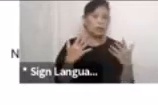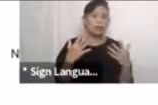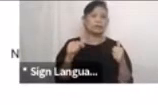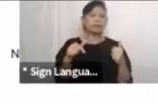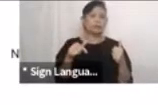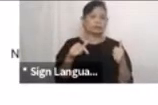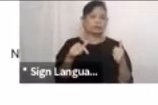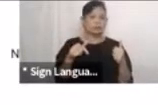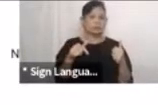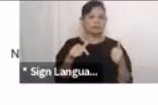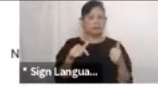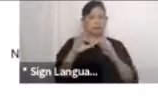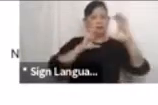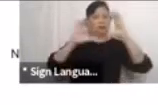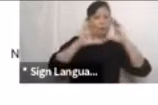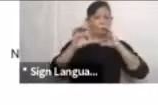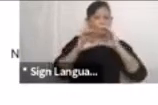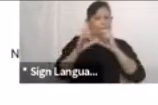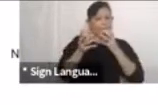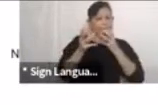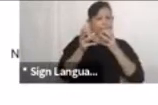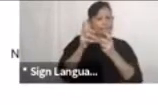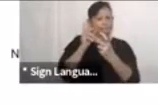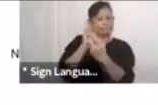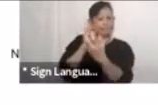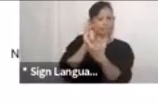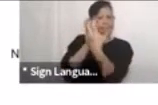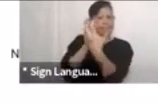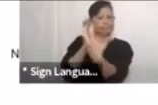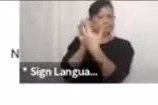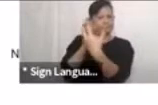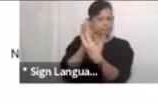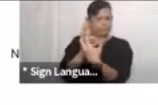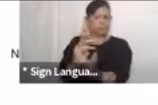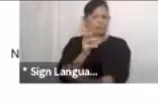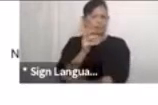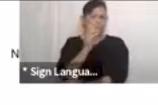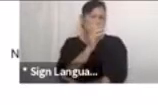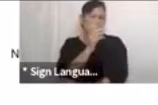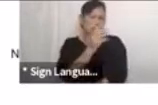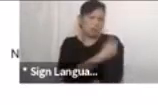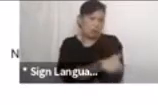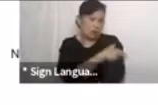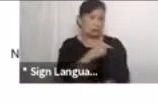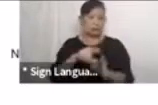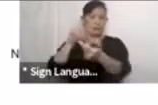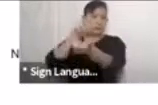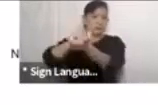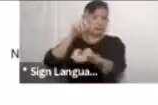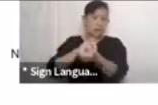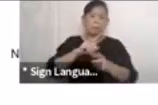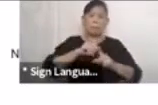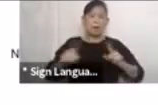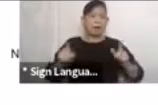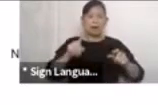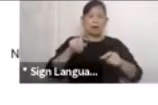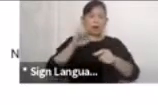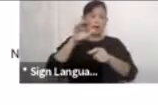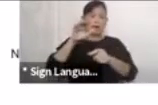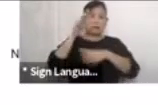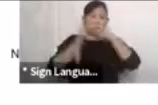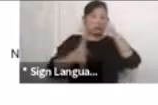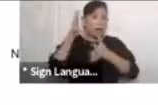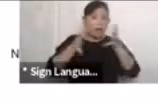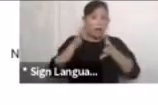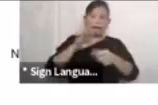the doctor or the person at the clinic or someone at the police station, because the sign language is not broad enough to express themselves fully